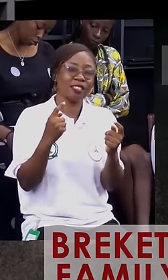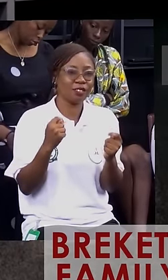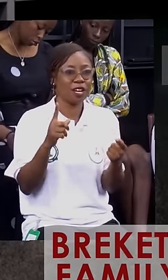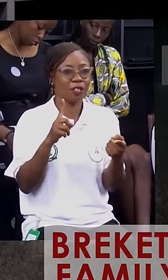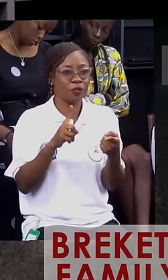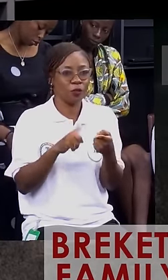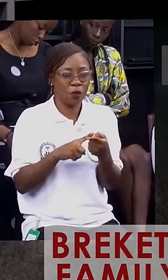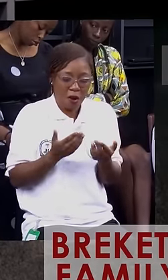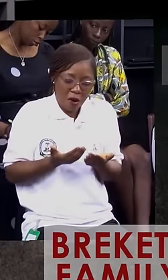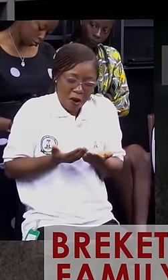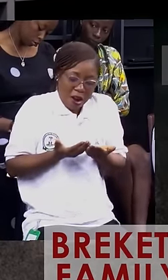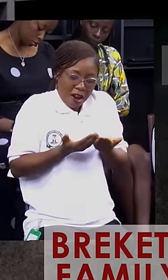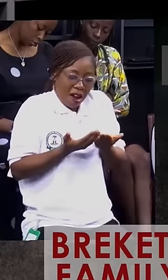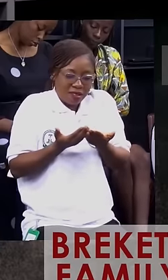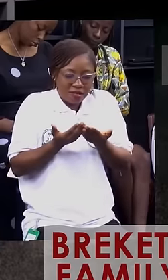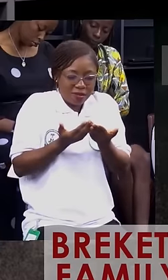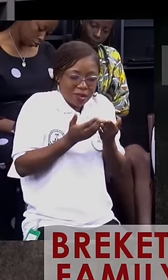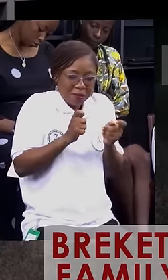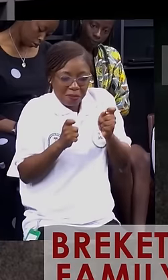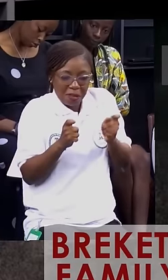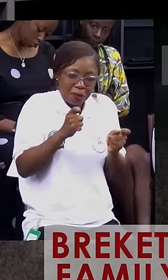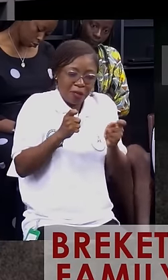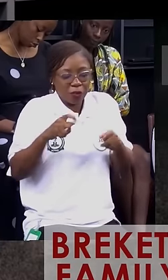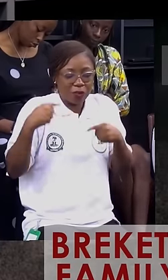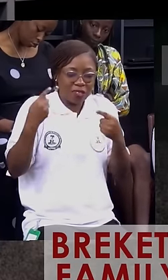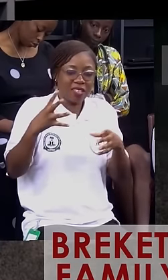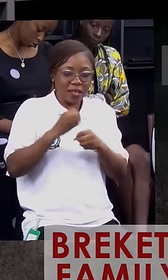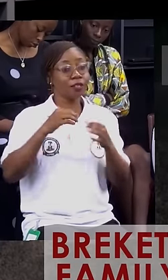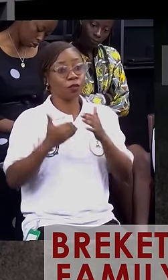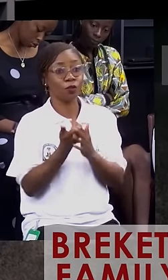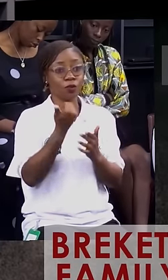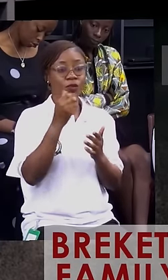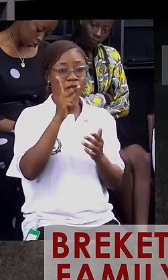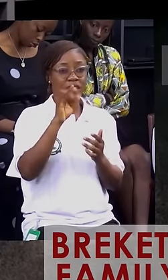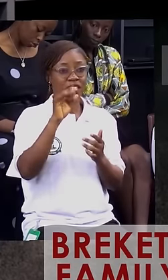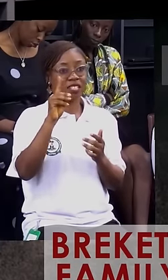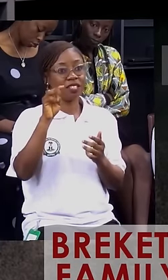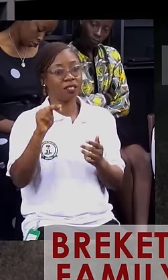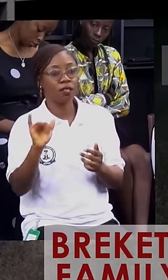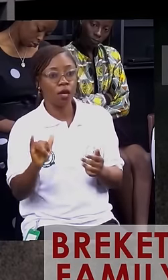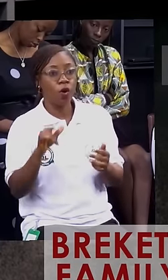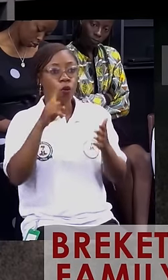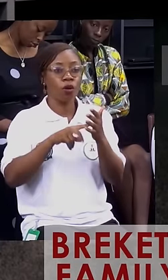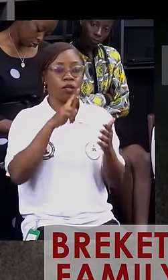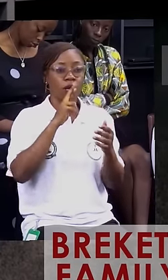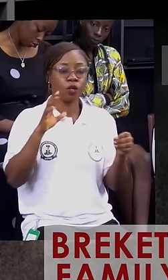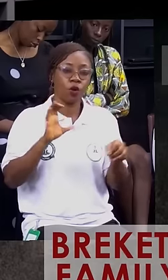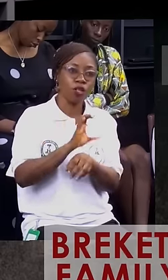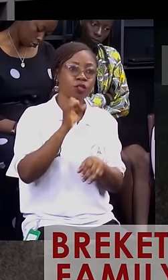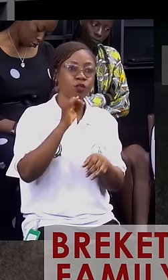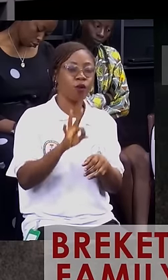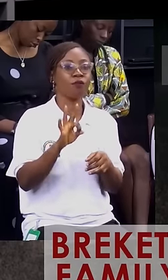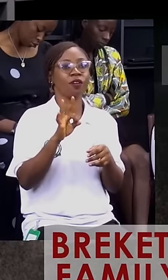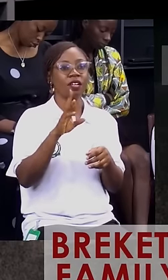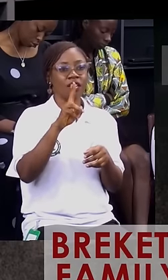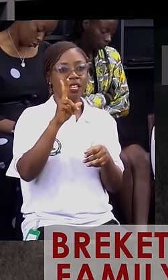to carry the person on until he gets a new kidney. So, what are the causes of kidney kidney failure?